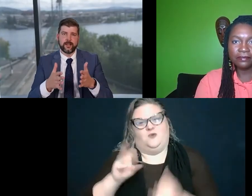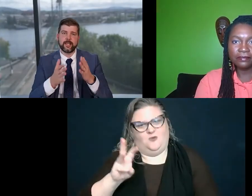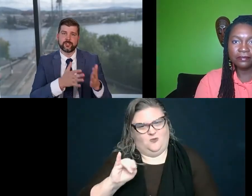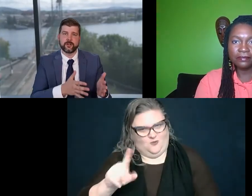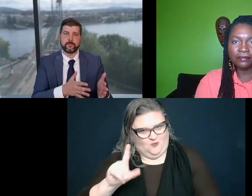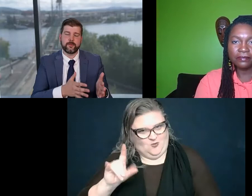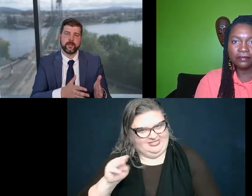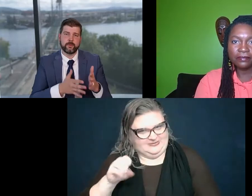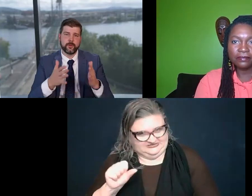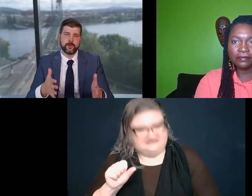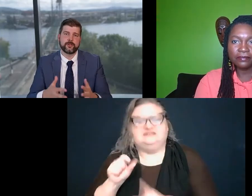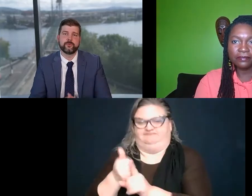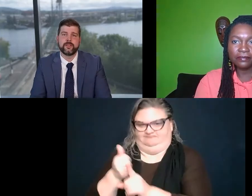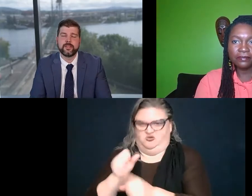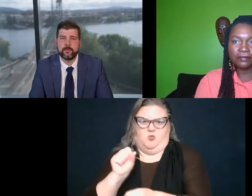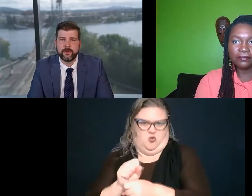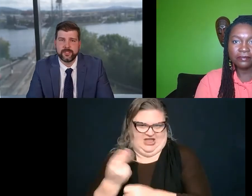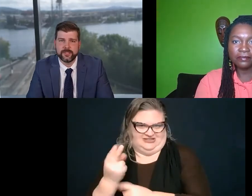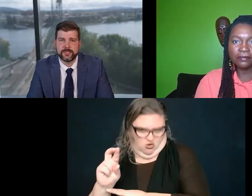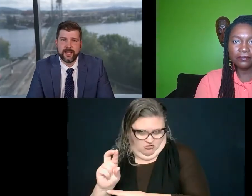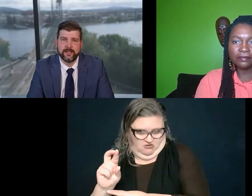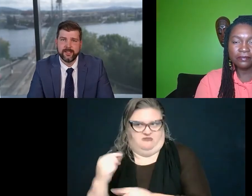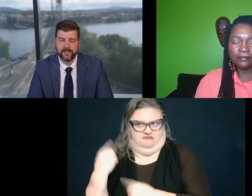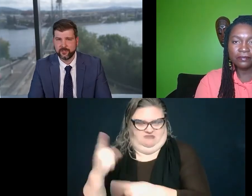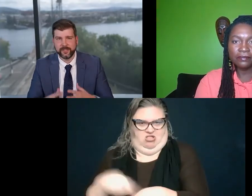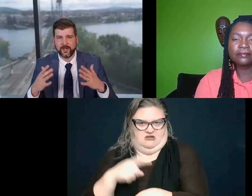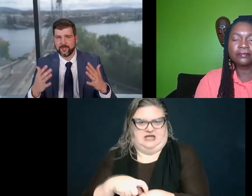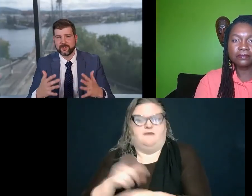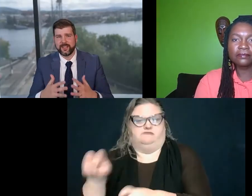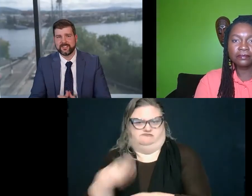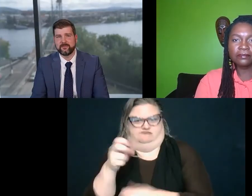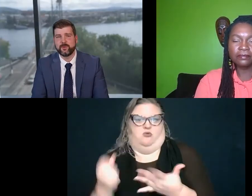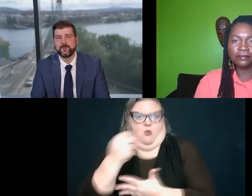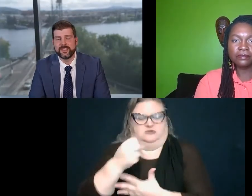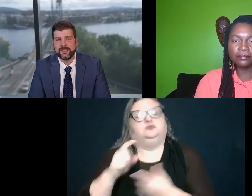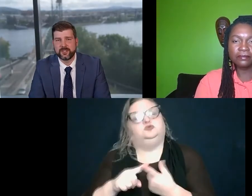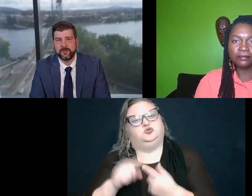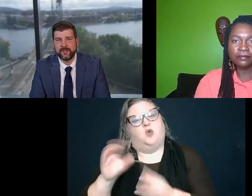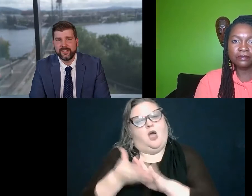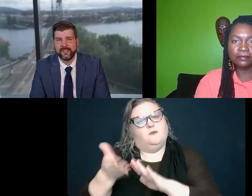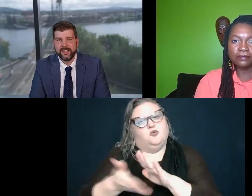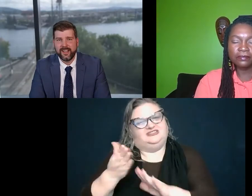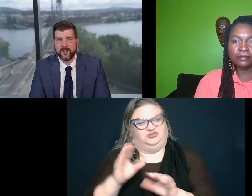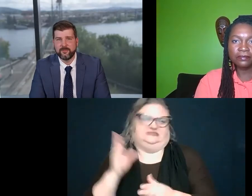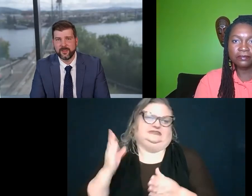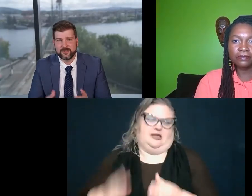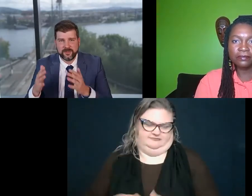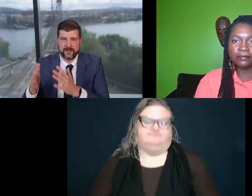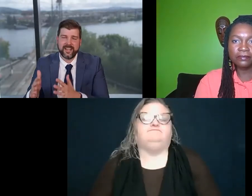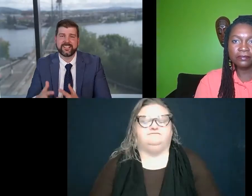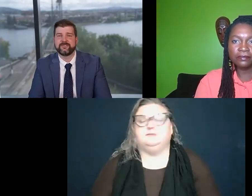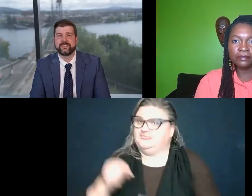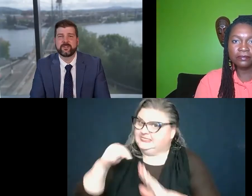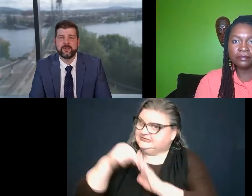our HR department, and promoted her to run the operations side. Jamila also has deep roots in this community. Her mother has been